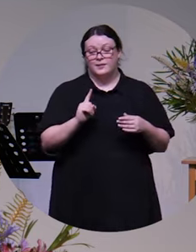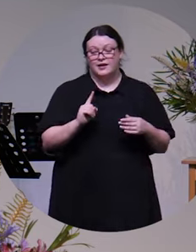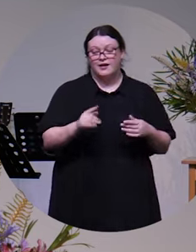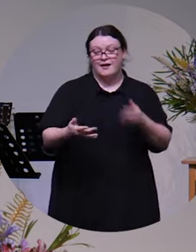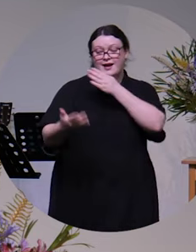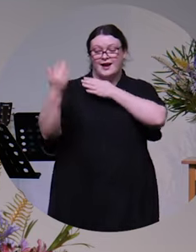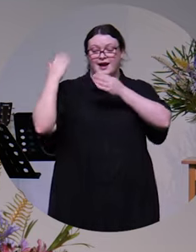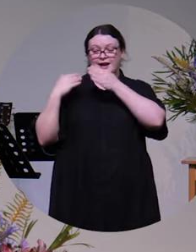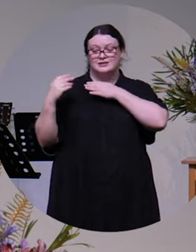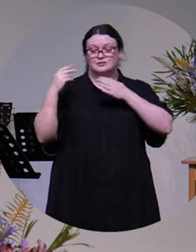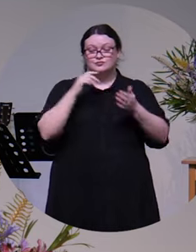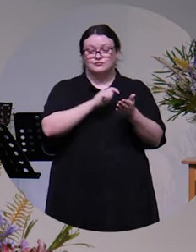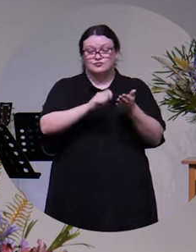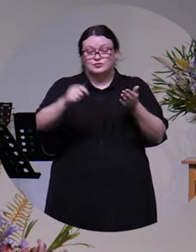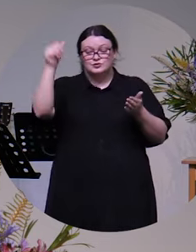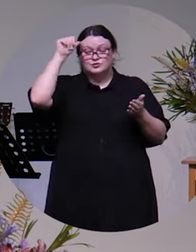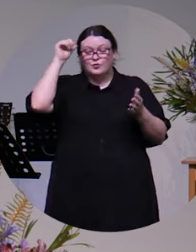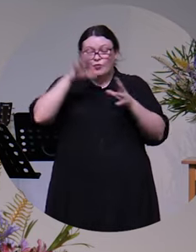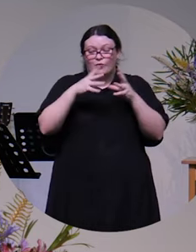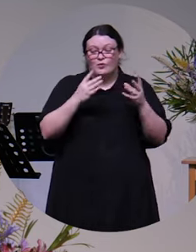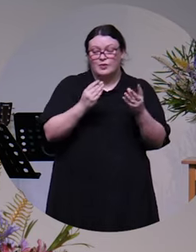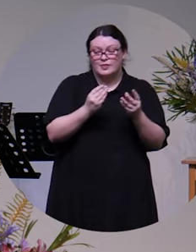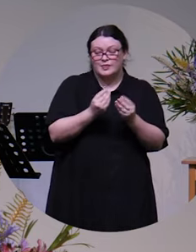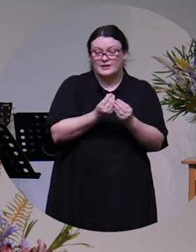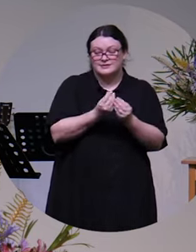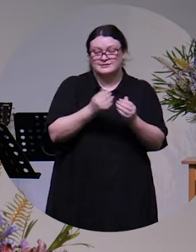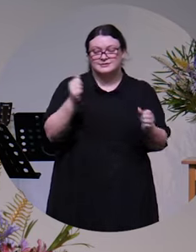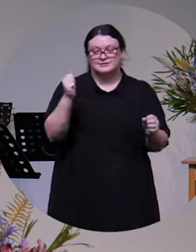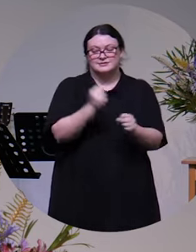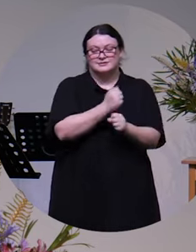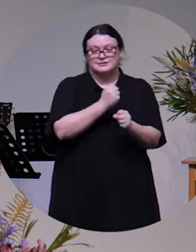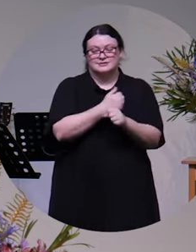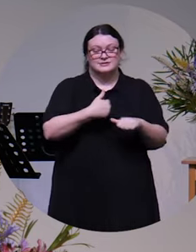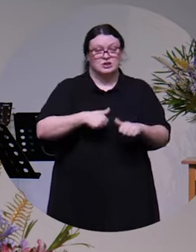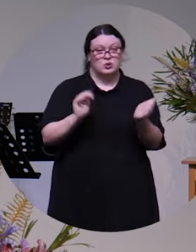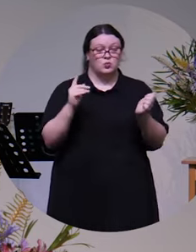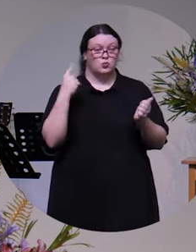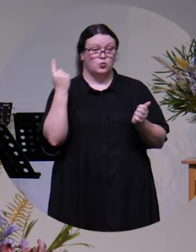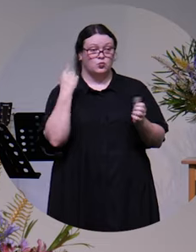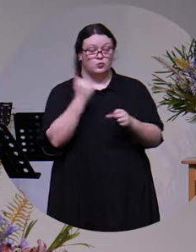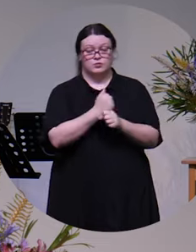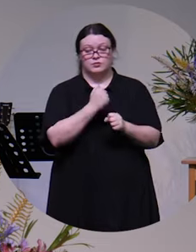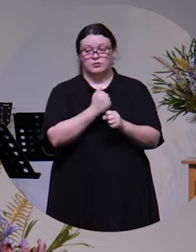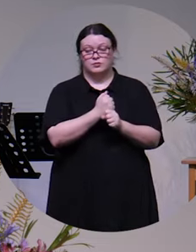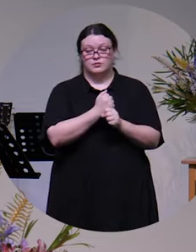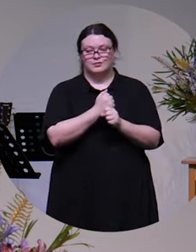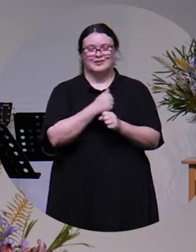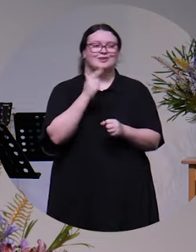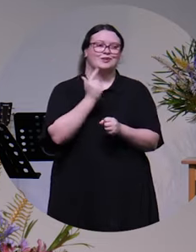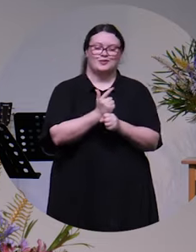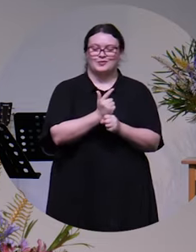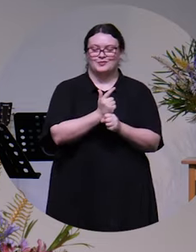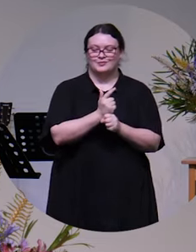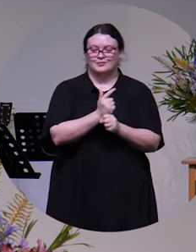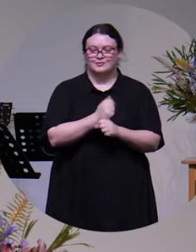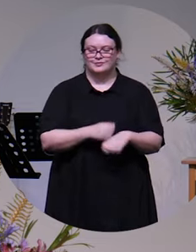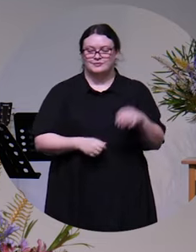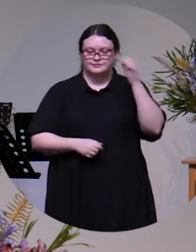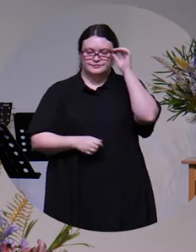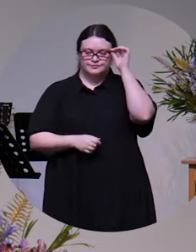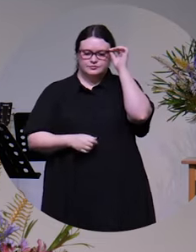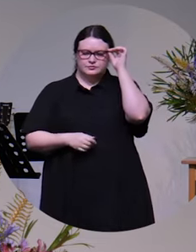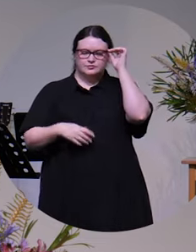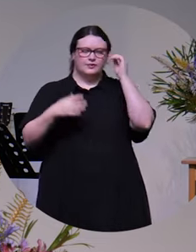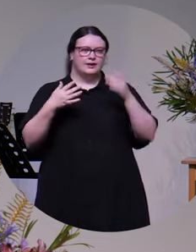from Genesis. It was initially written, we think, about 3,400 years ago. In the beginning, when God